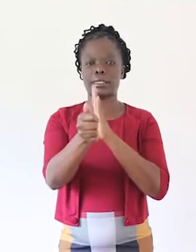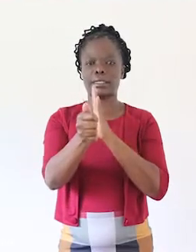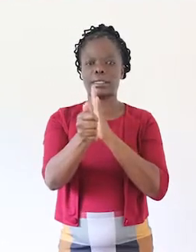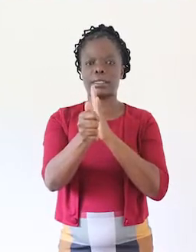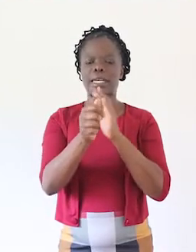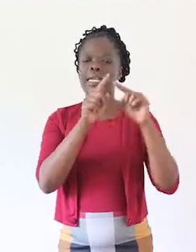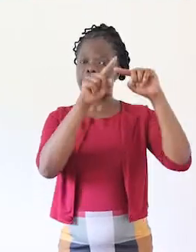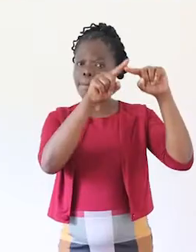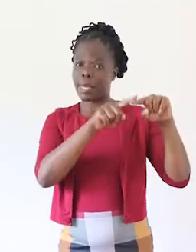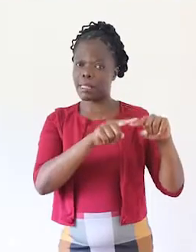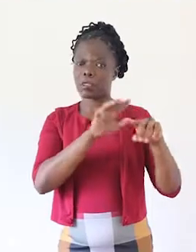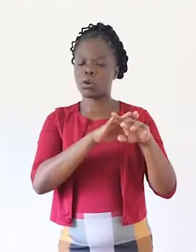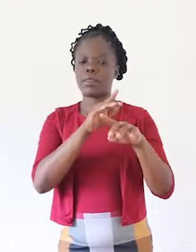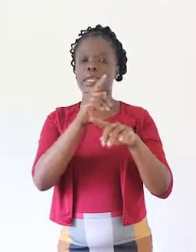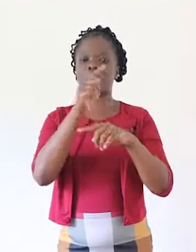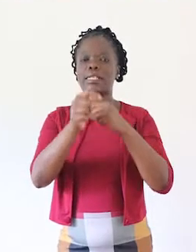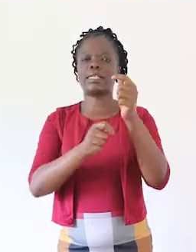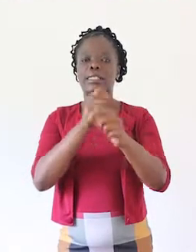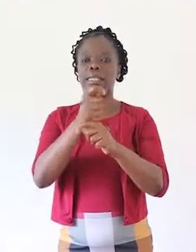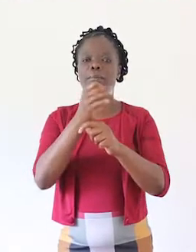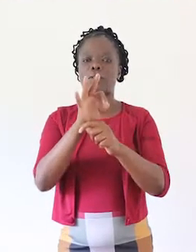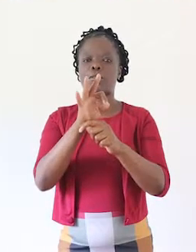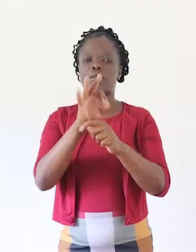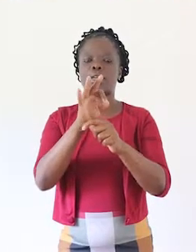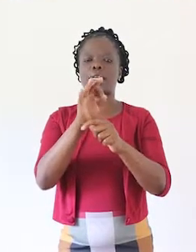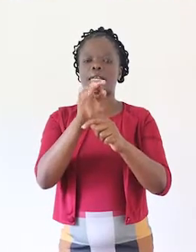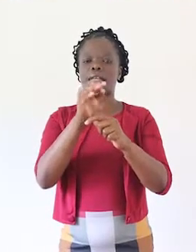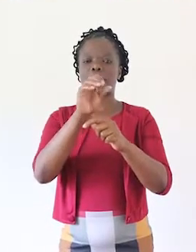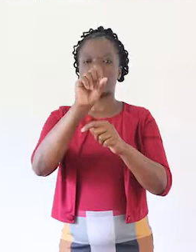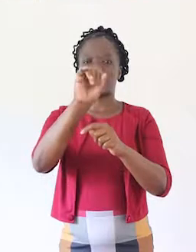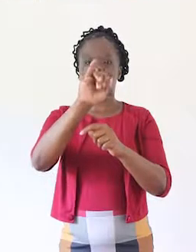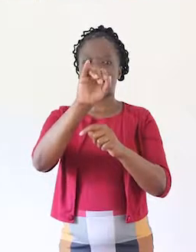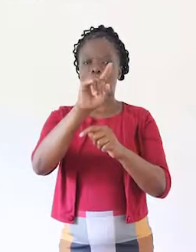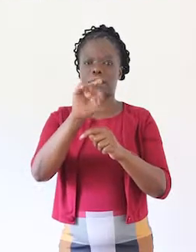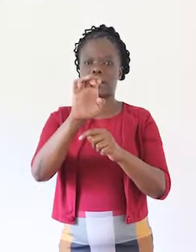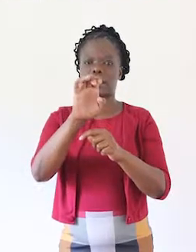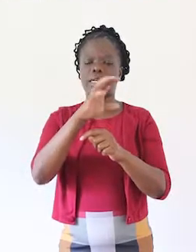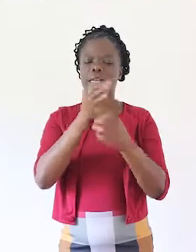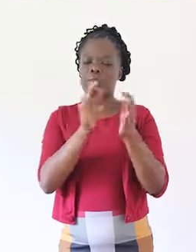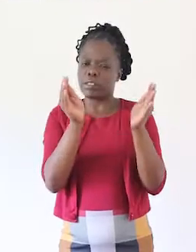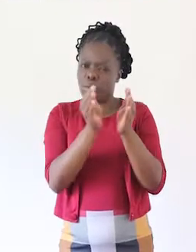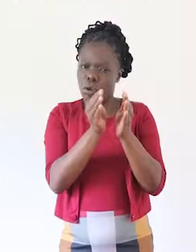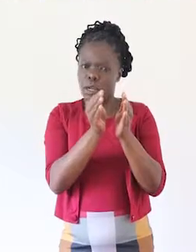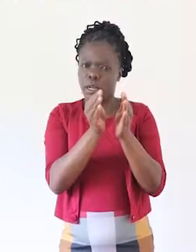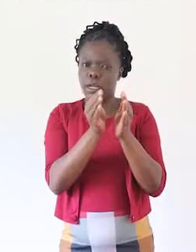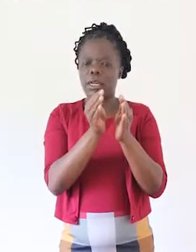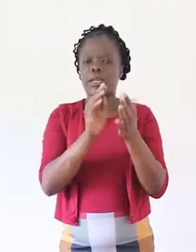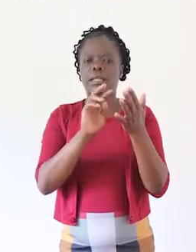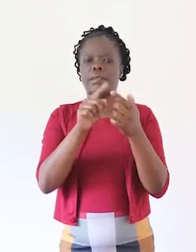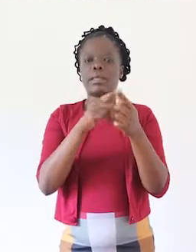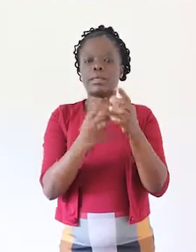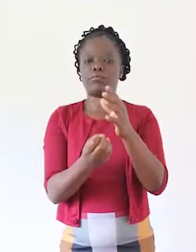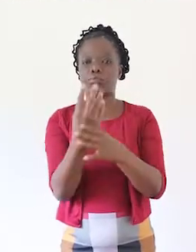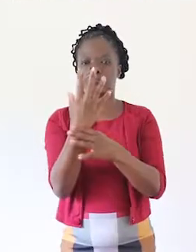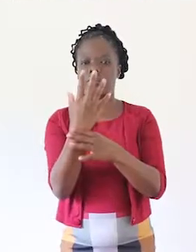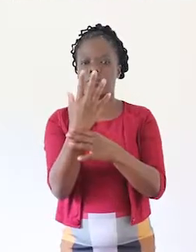skills. So it depends with the type of machine and the size of the machine. If it is small, then